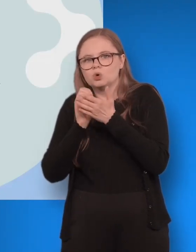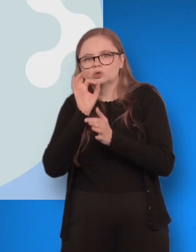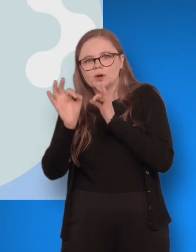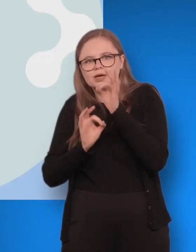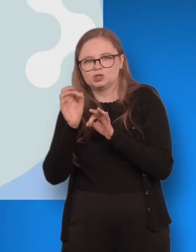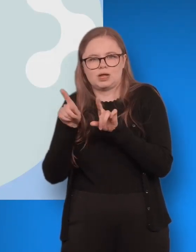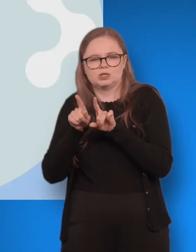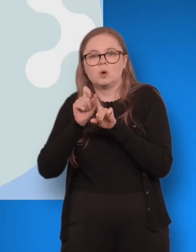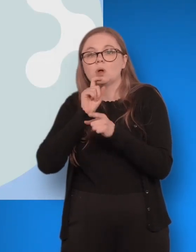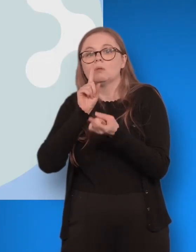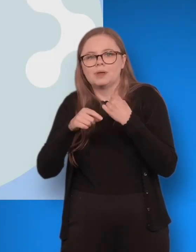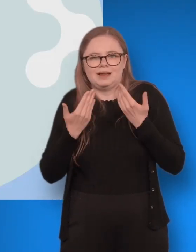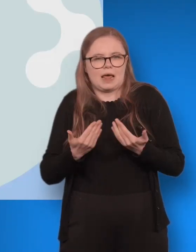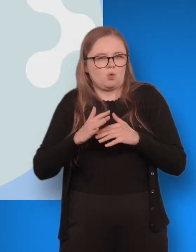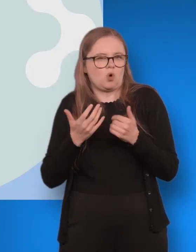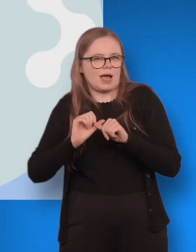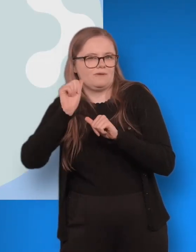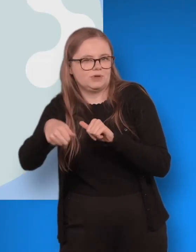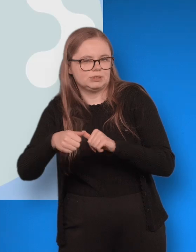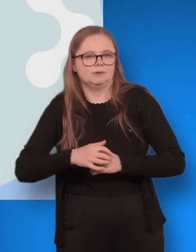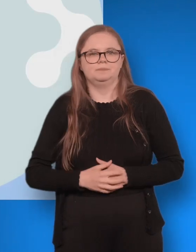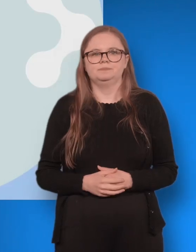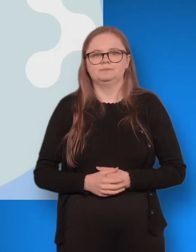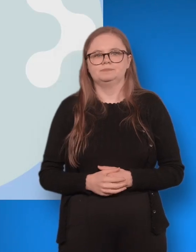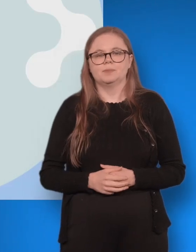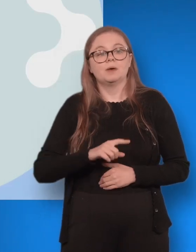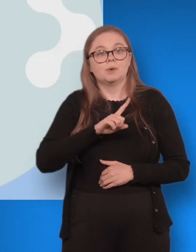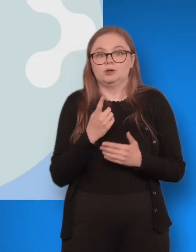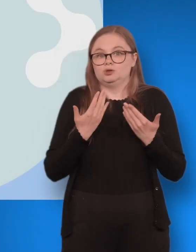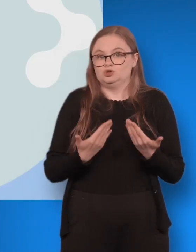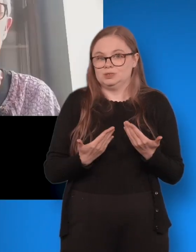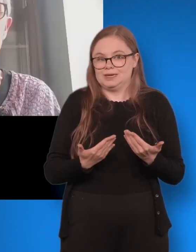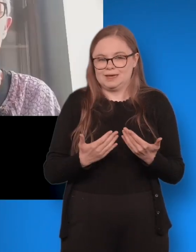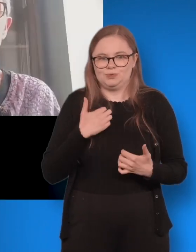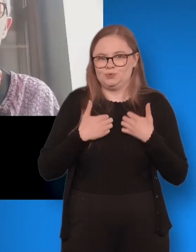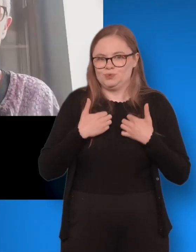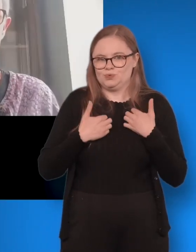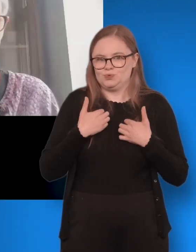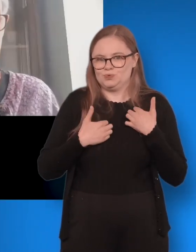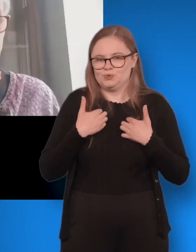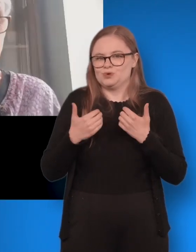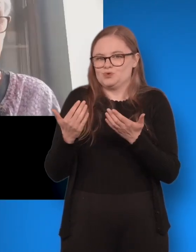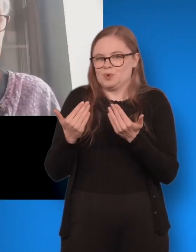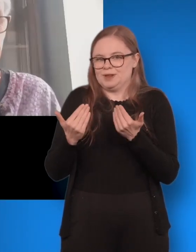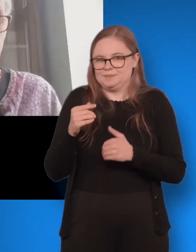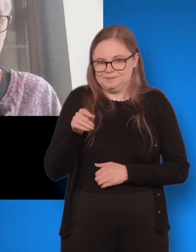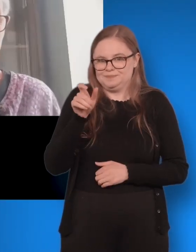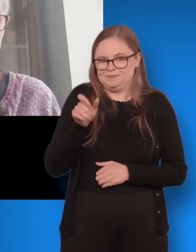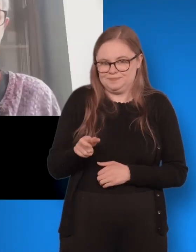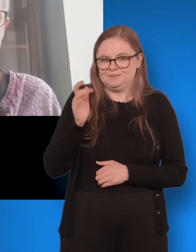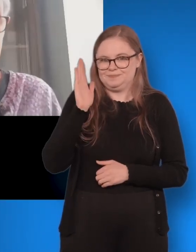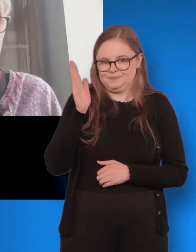those up now or after the event. But the purpose of today, I'm absolutely delighted to be